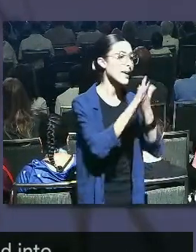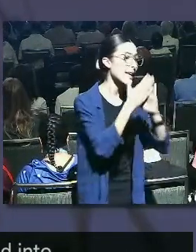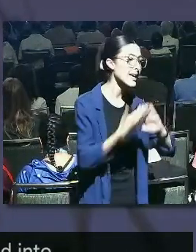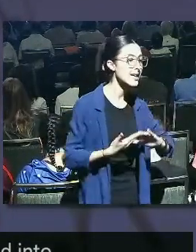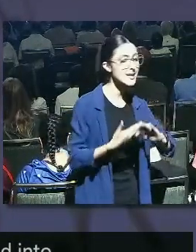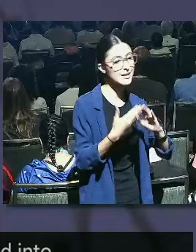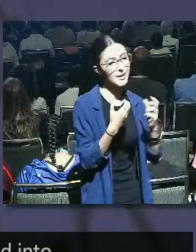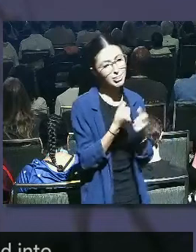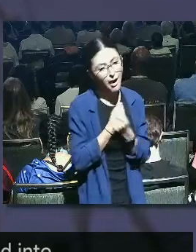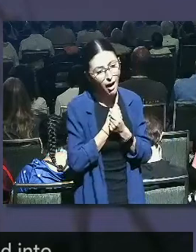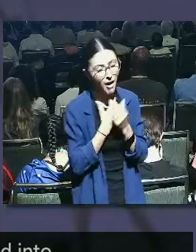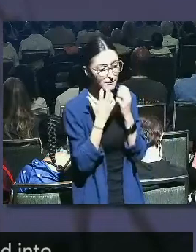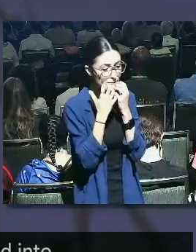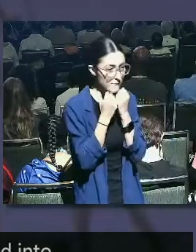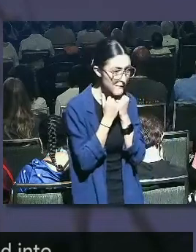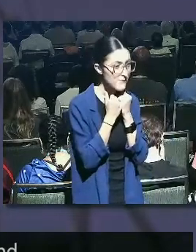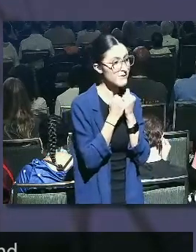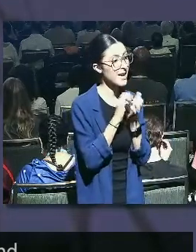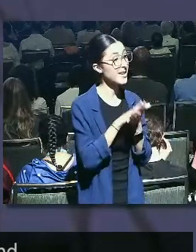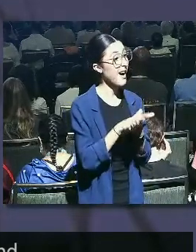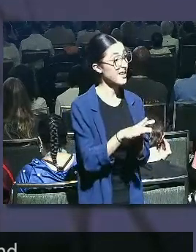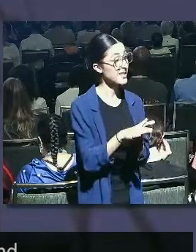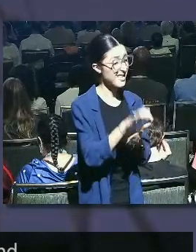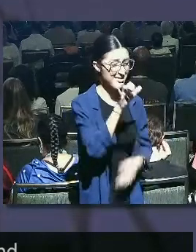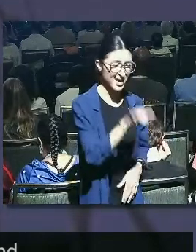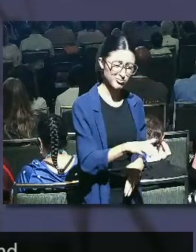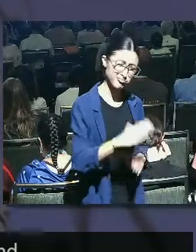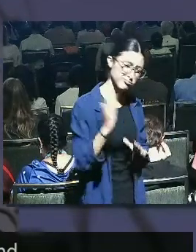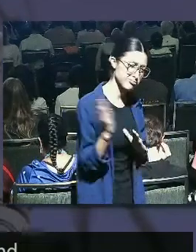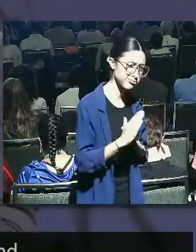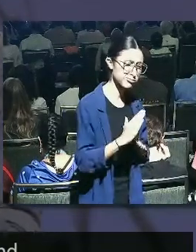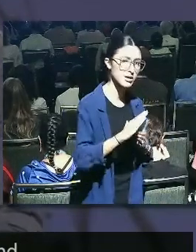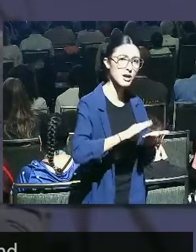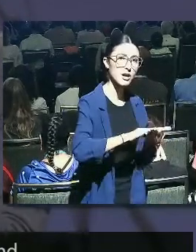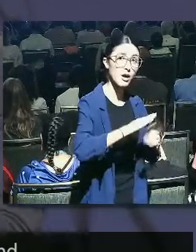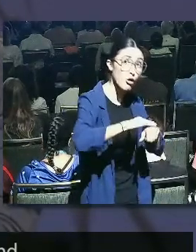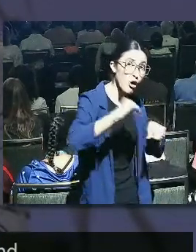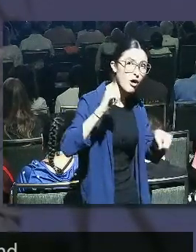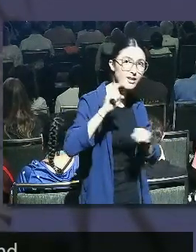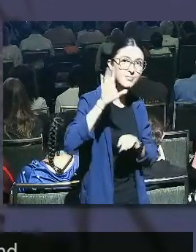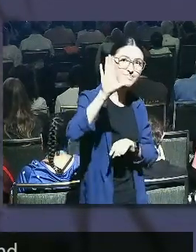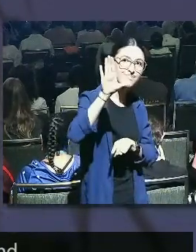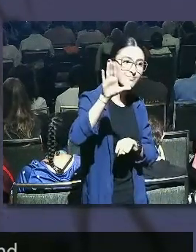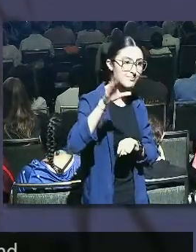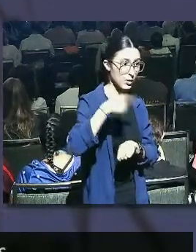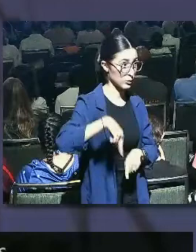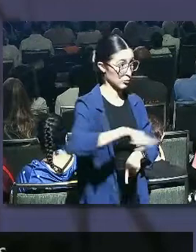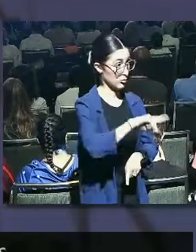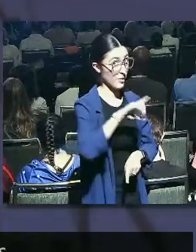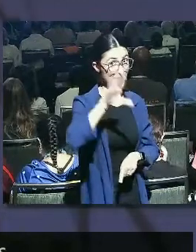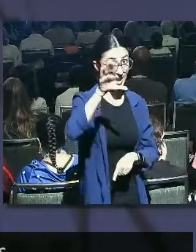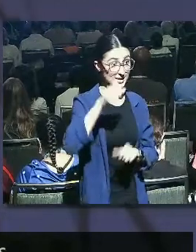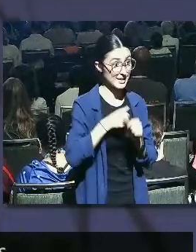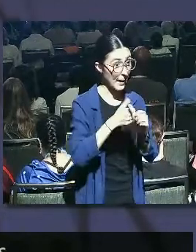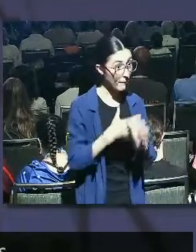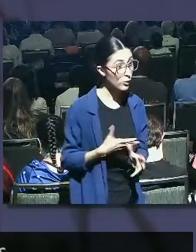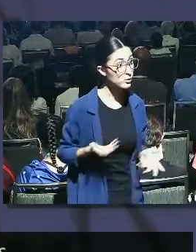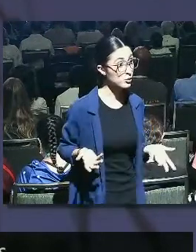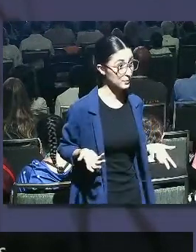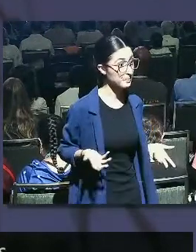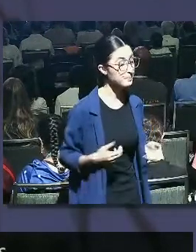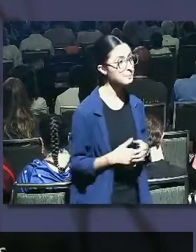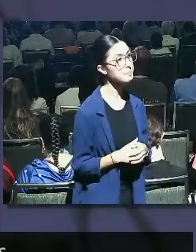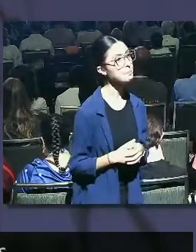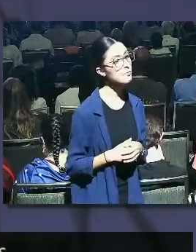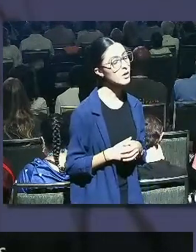kindness. That's one of our greatest callings as his disciples. That's our calling as his followers. And